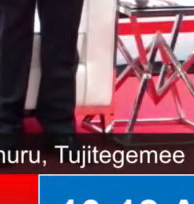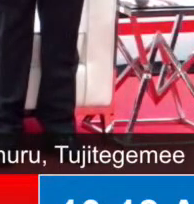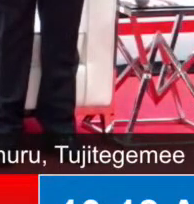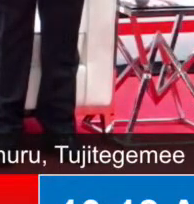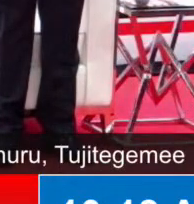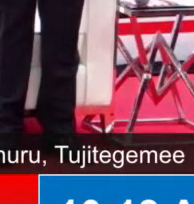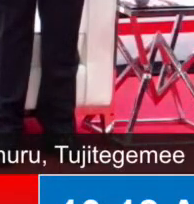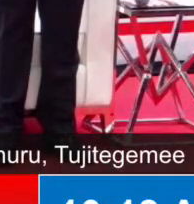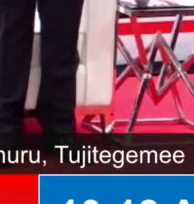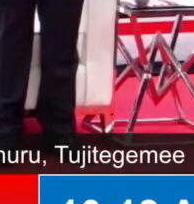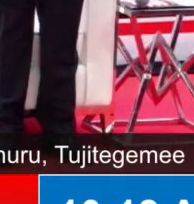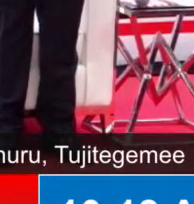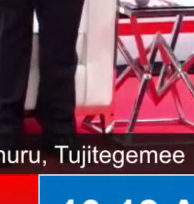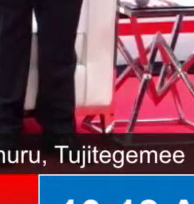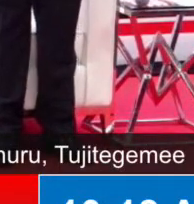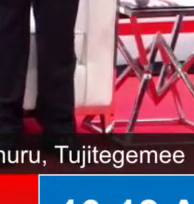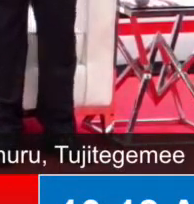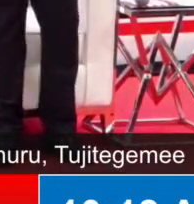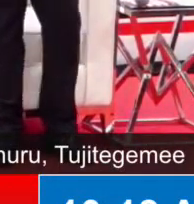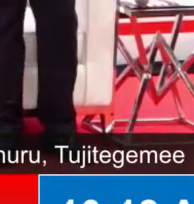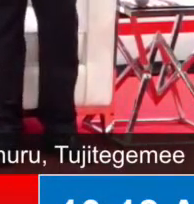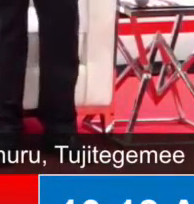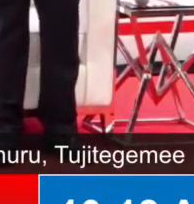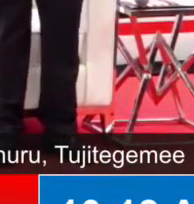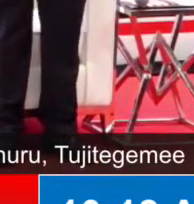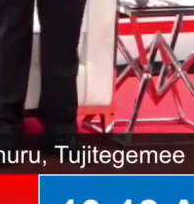as we stand, permit me to invite